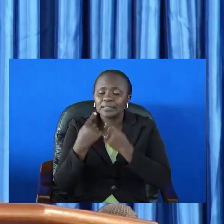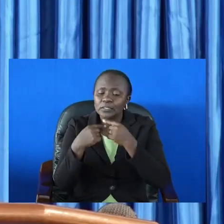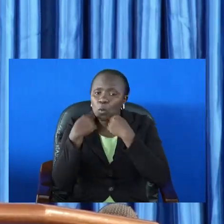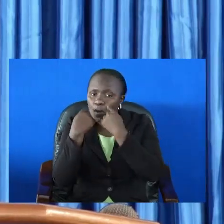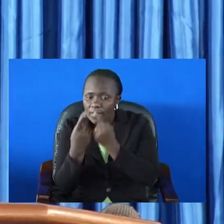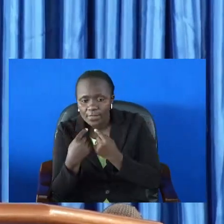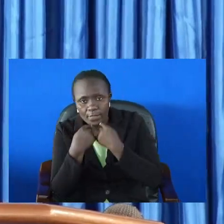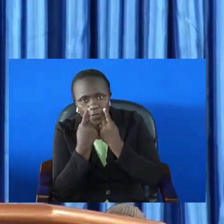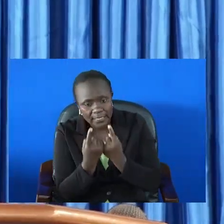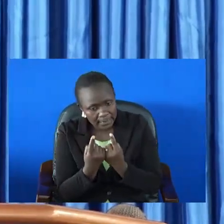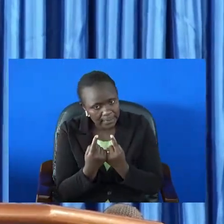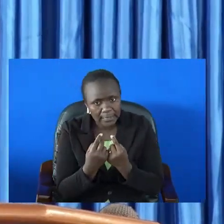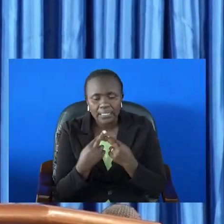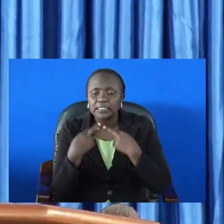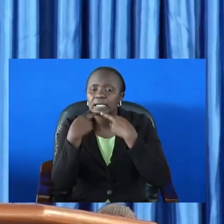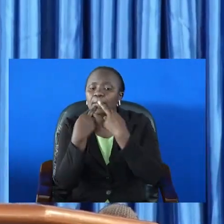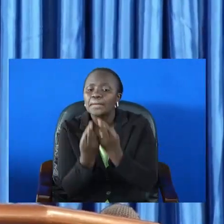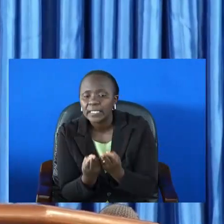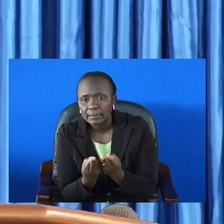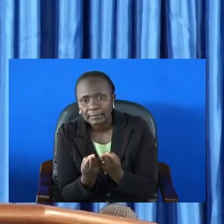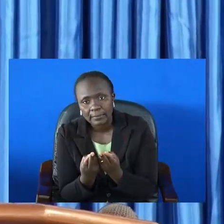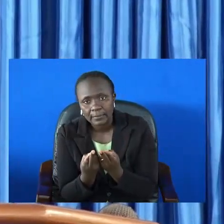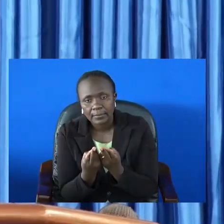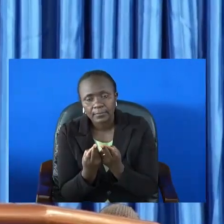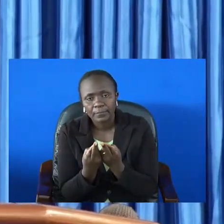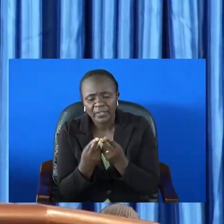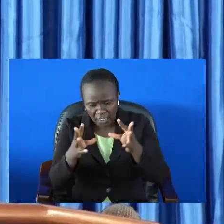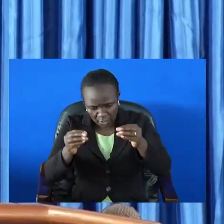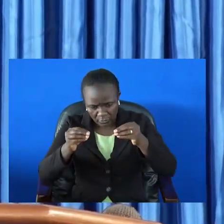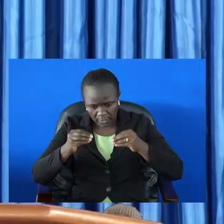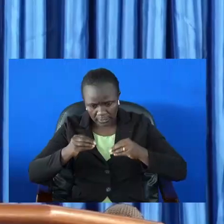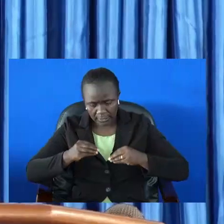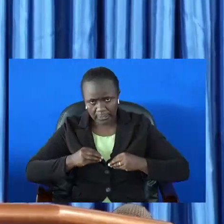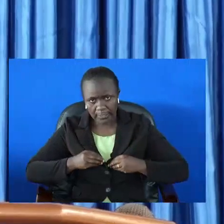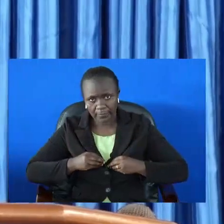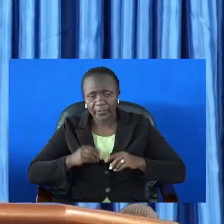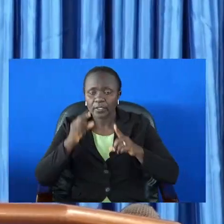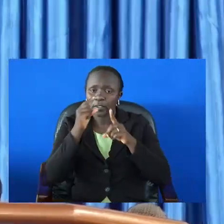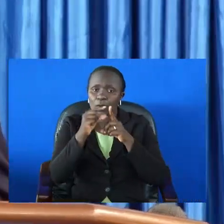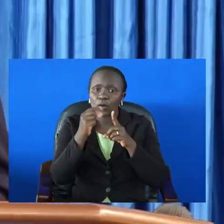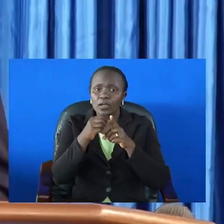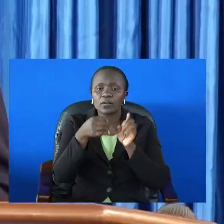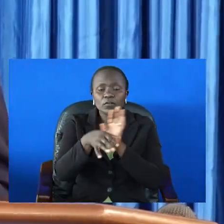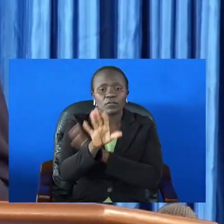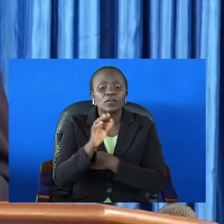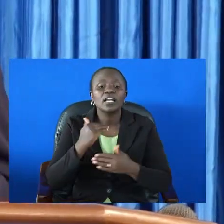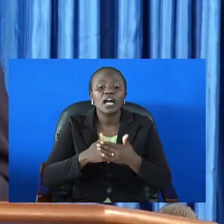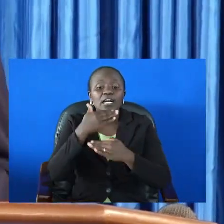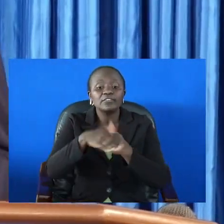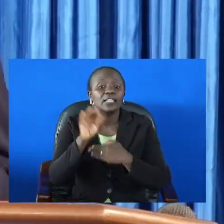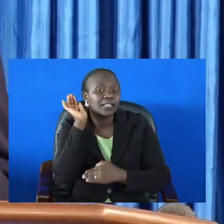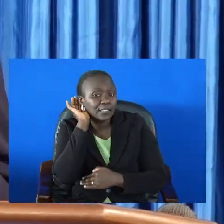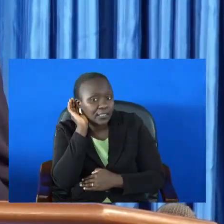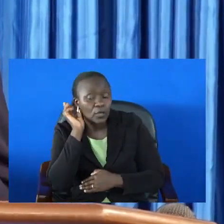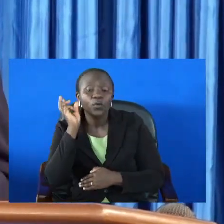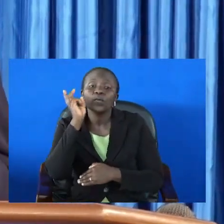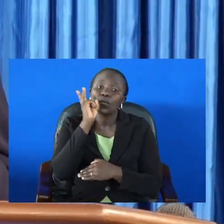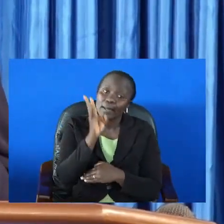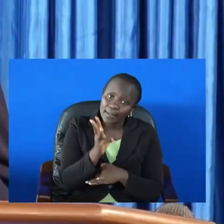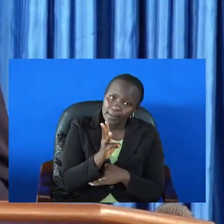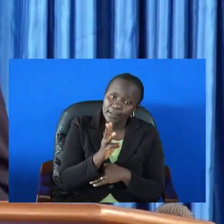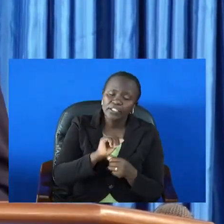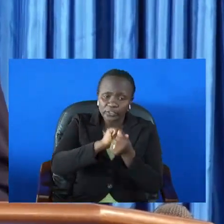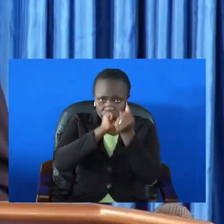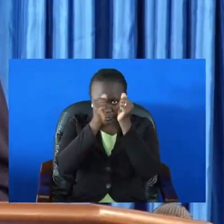repent. Repentance means to accept the word of God after listening and be willing